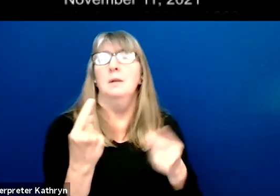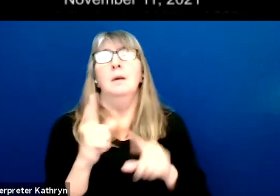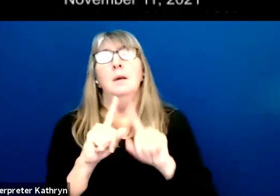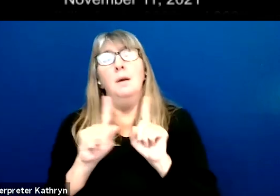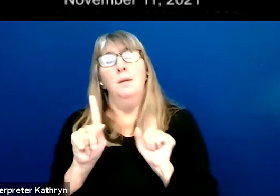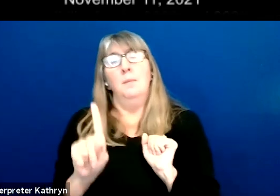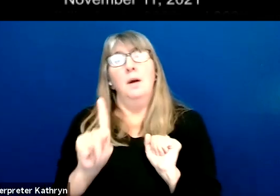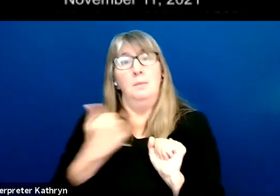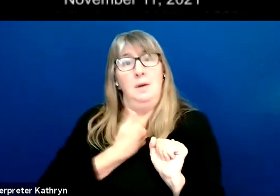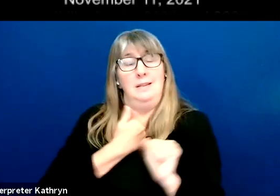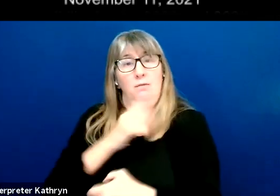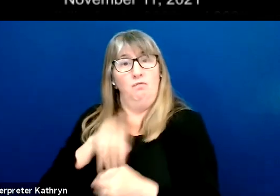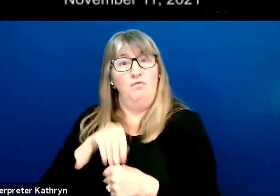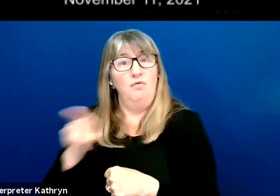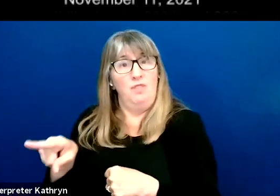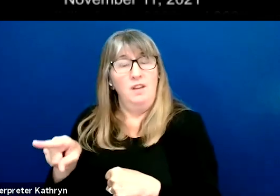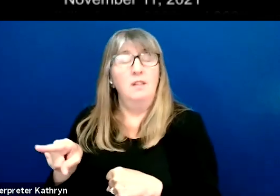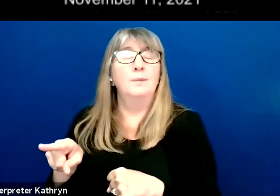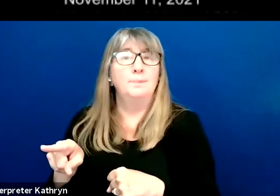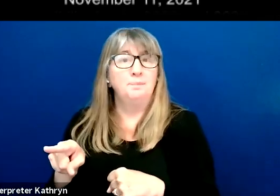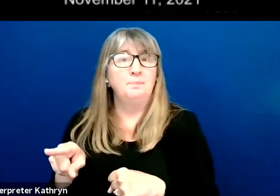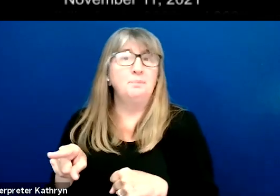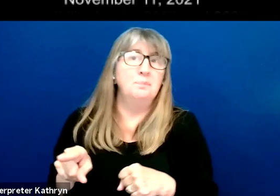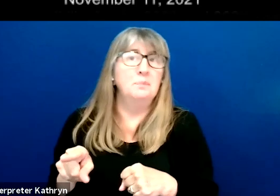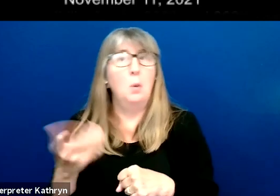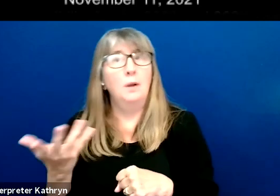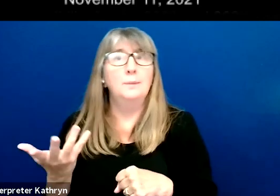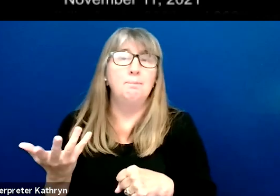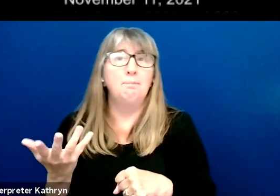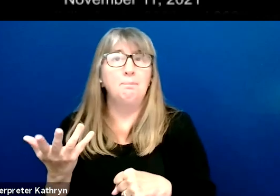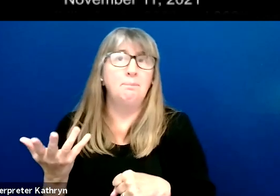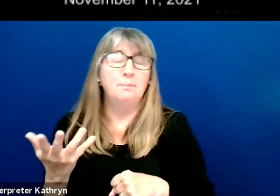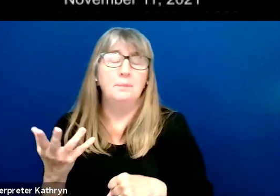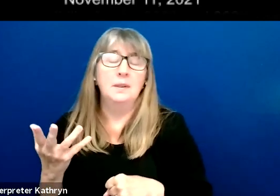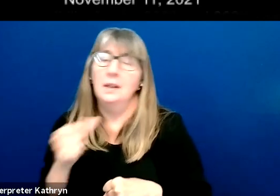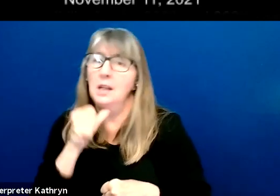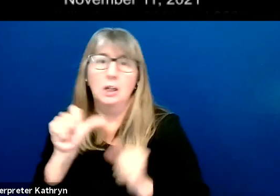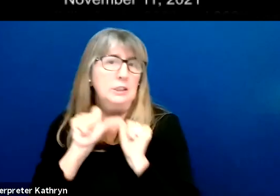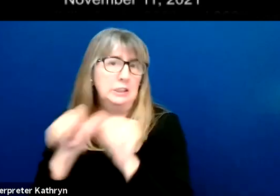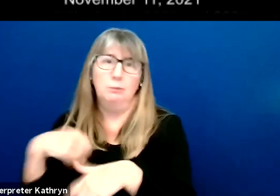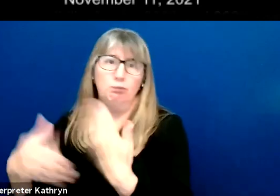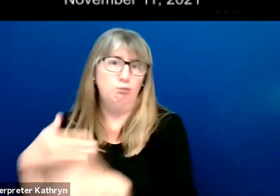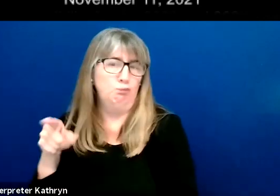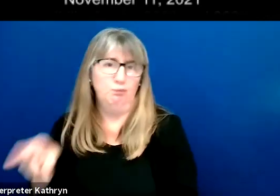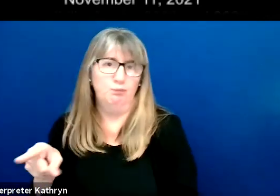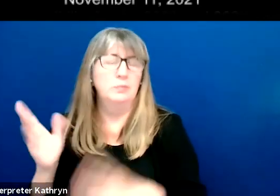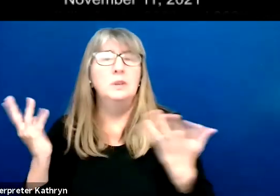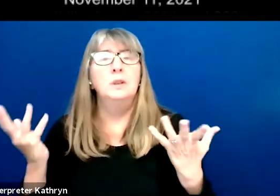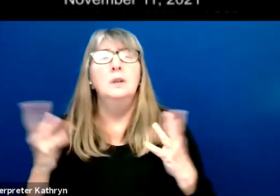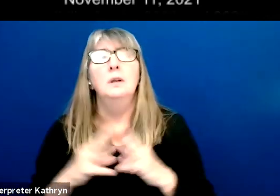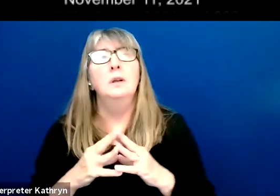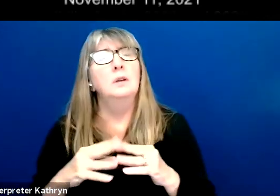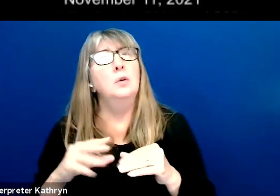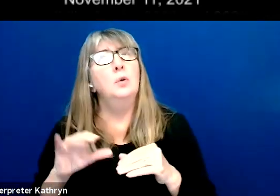to science was not to be in that area. I think I was like maybe a junior at